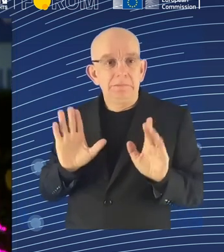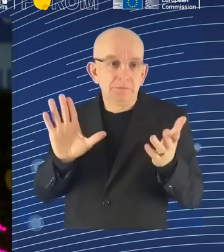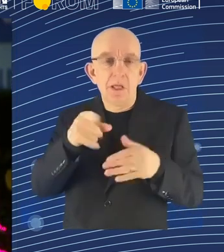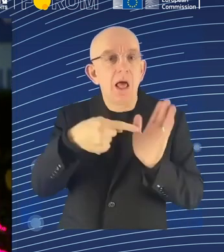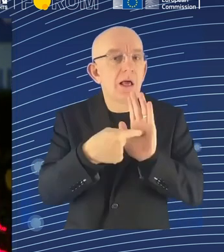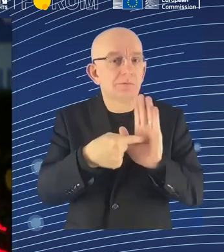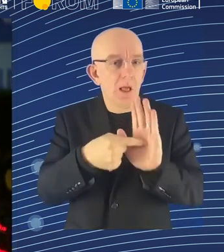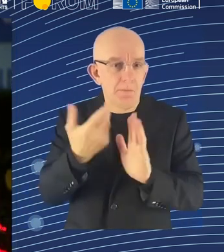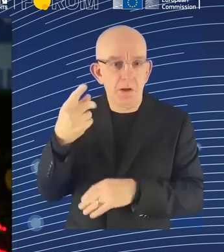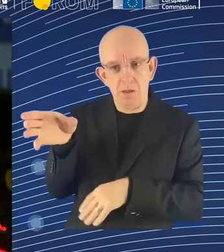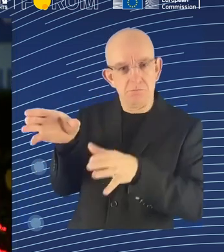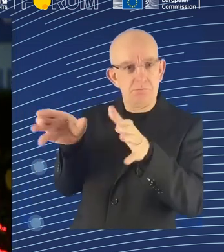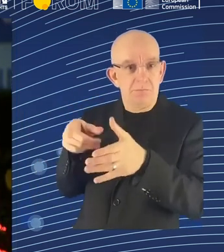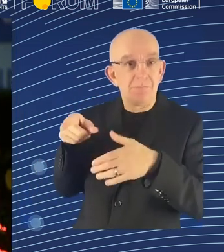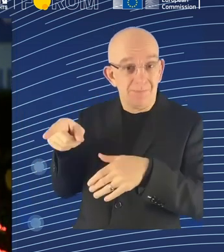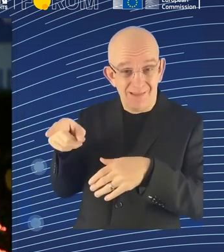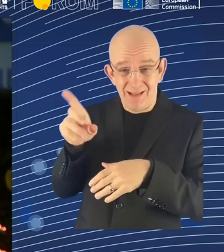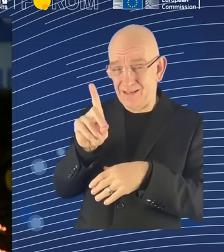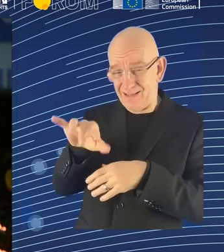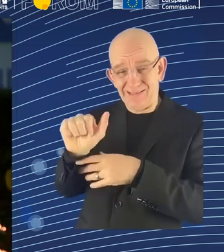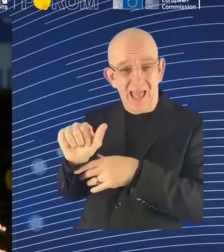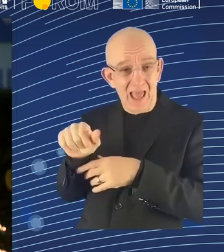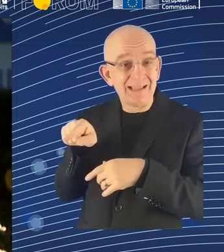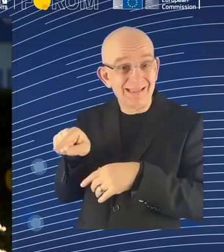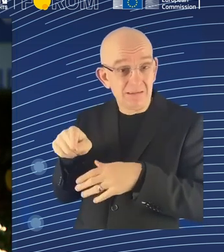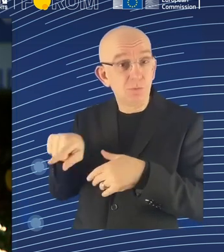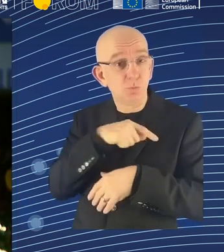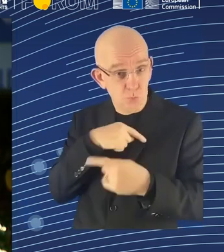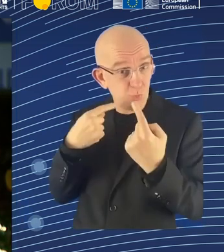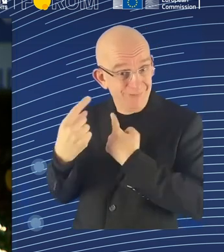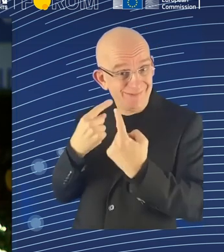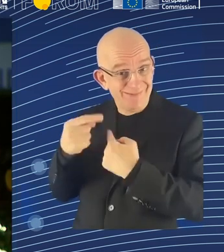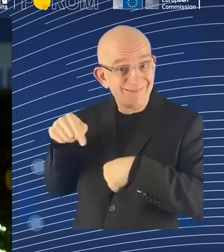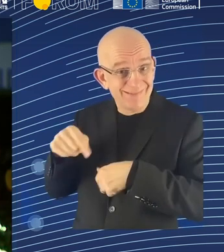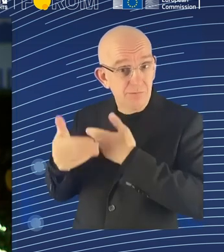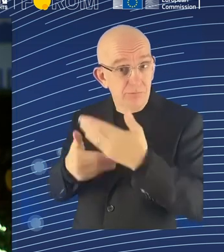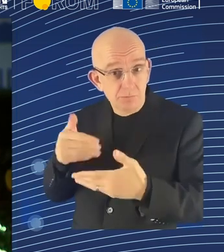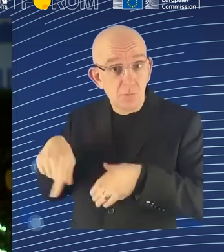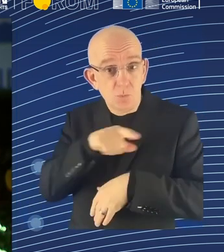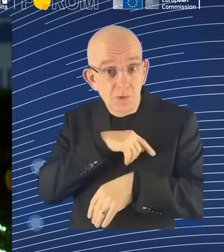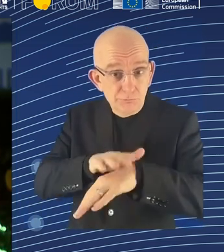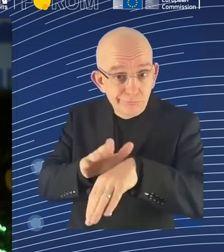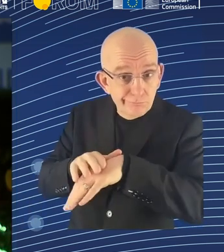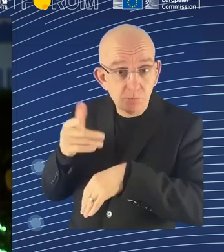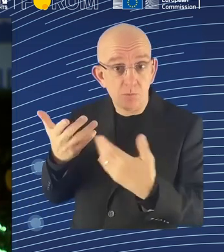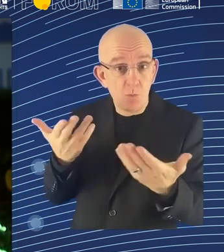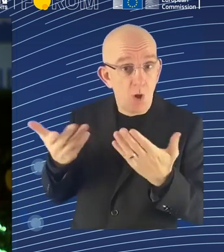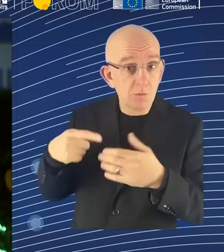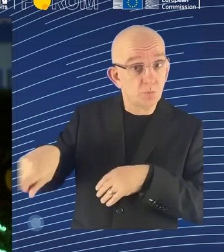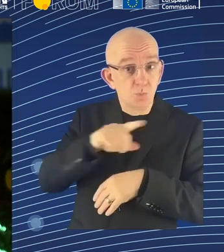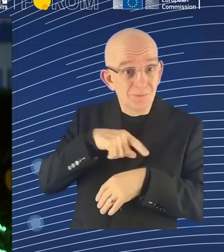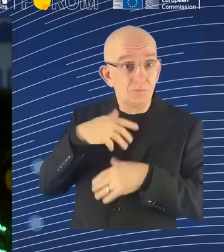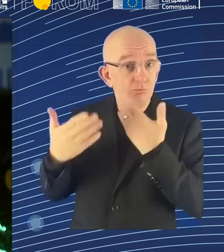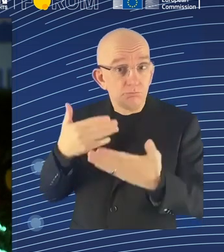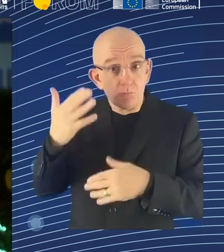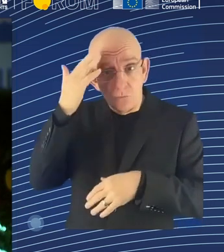should adapt and not the other way around. And that's the story of our lives. At no time in our history have we ever decided to hand over the keys to our future